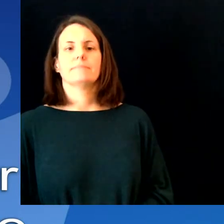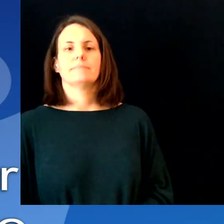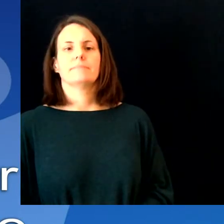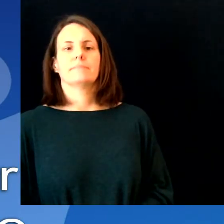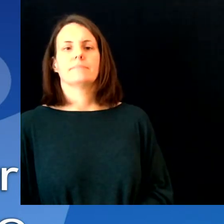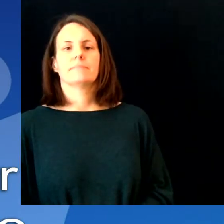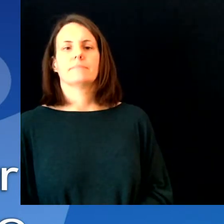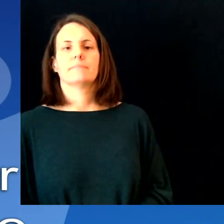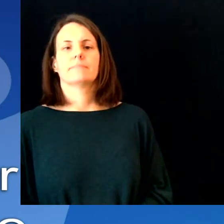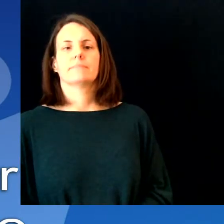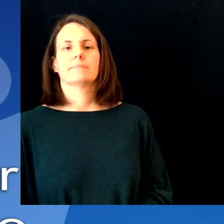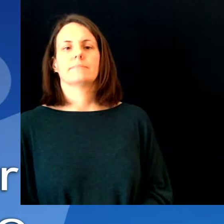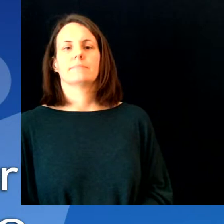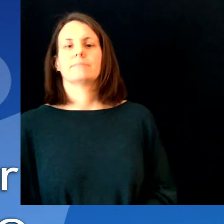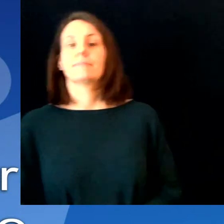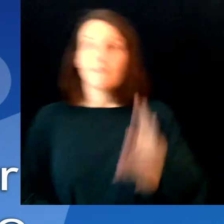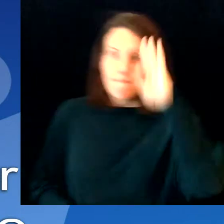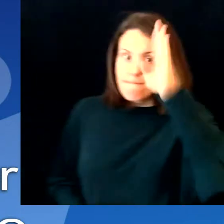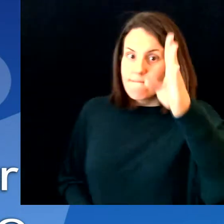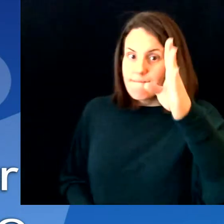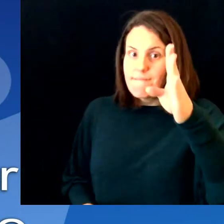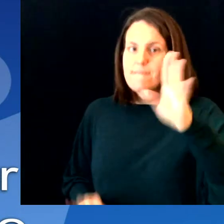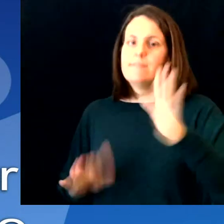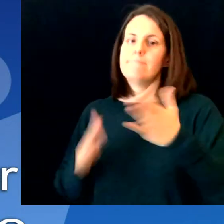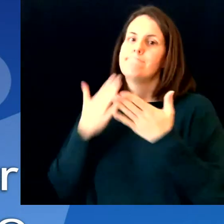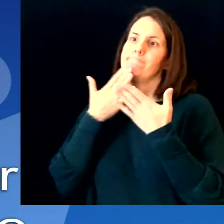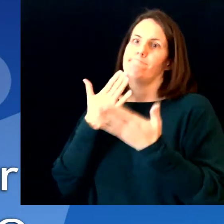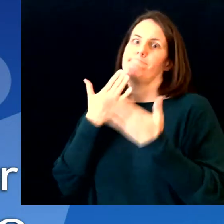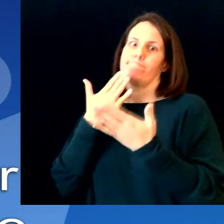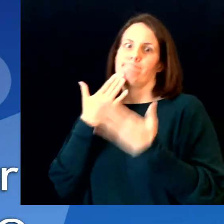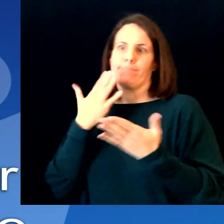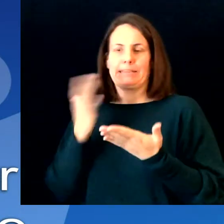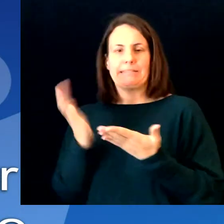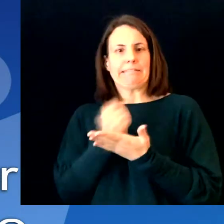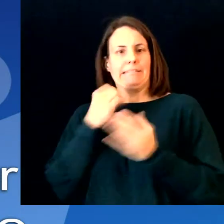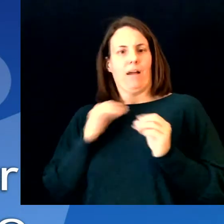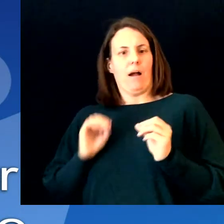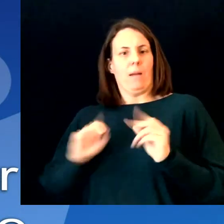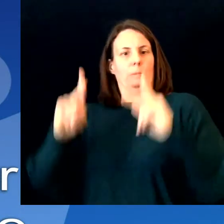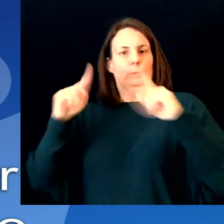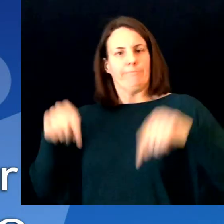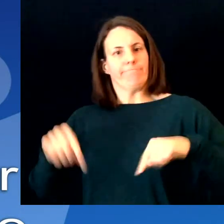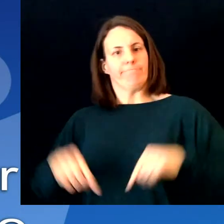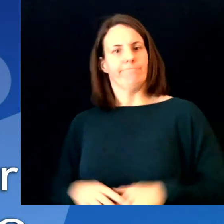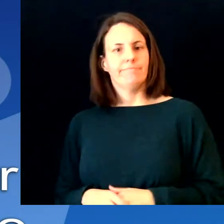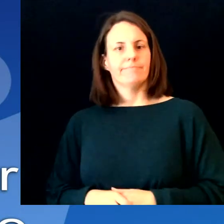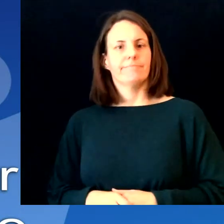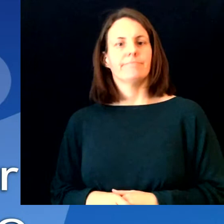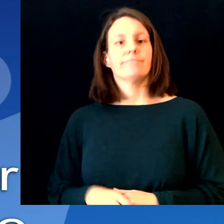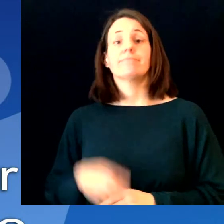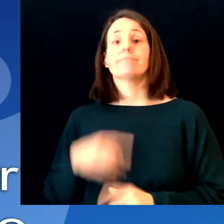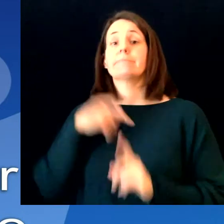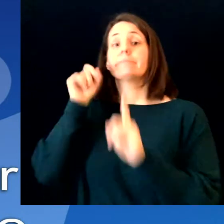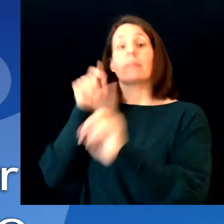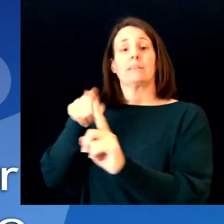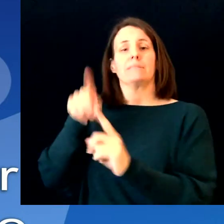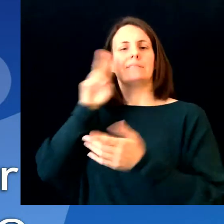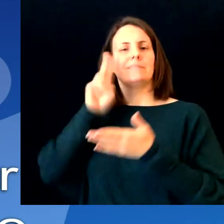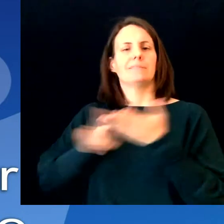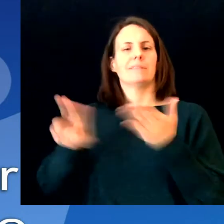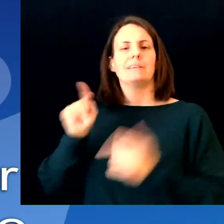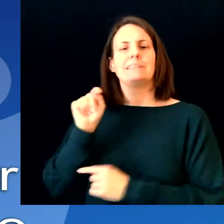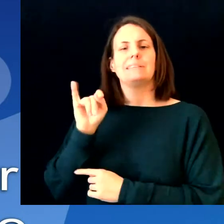Hi, all. Thanks for doing this call. My question is for Secretary Timberlake. I'm wondering, is DHS been